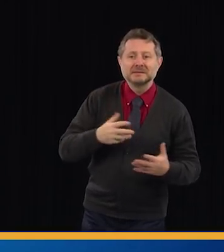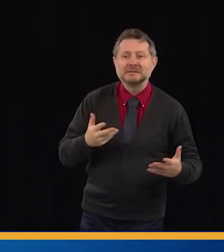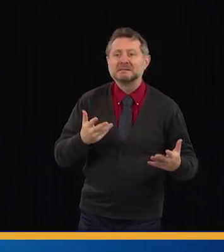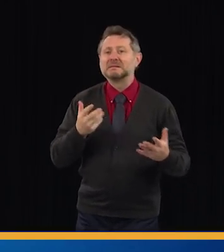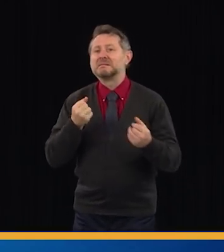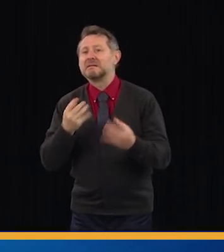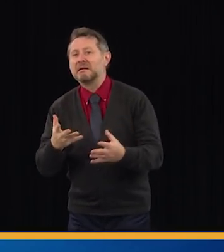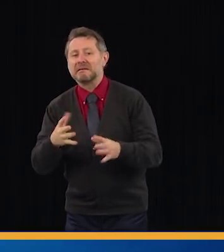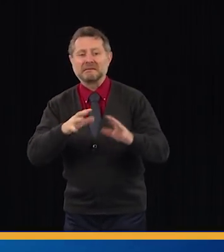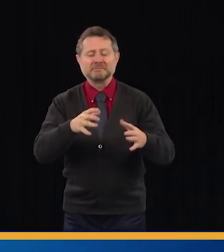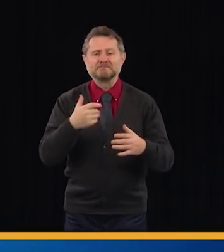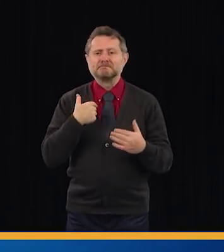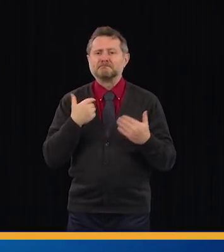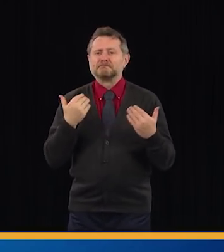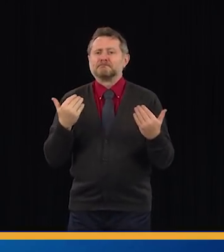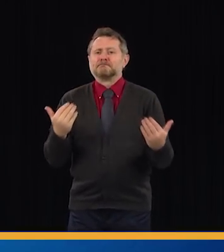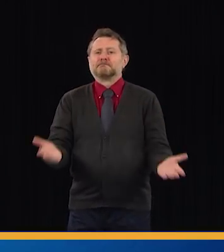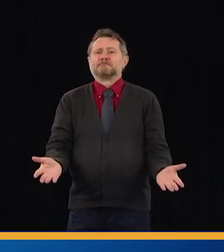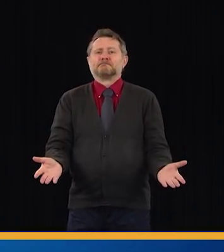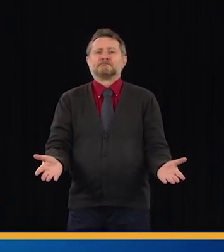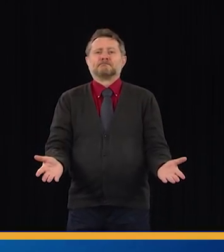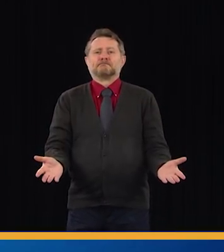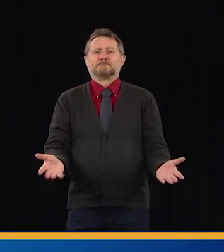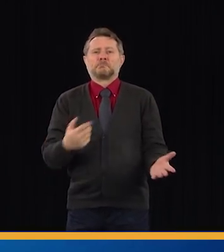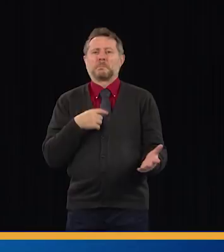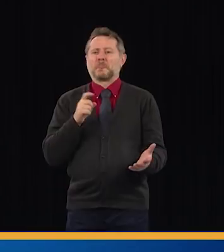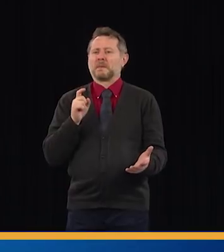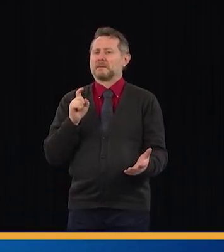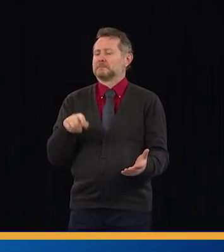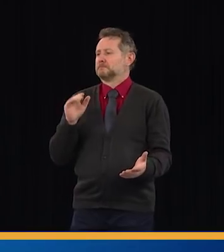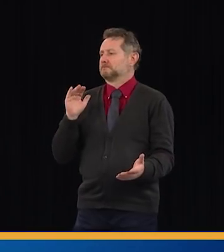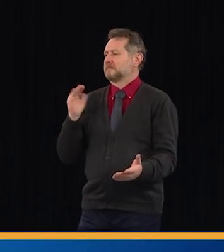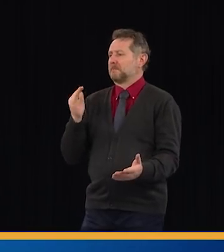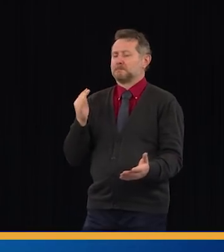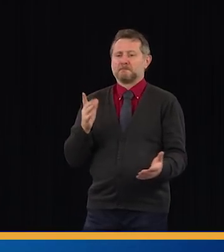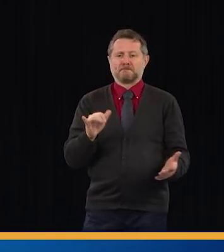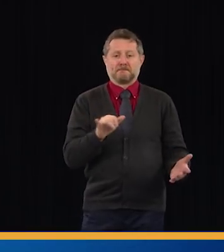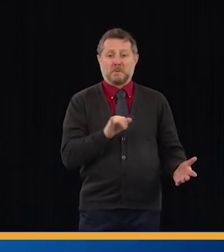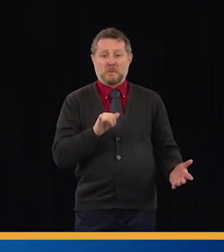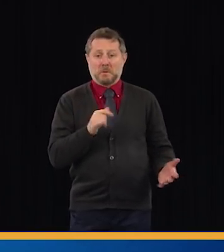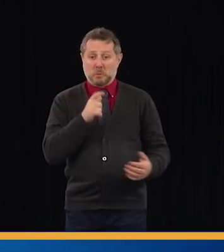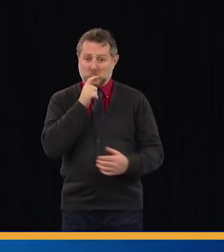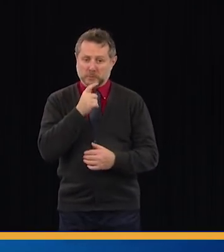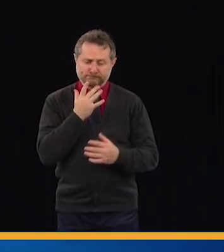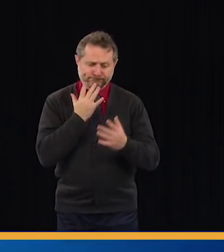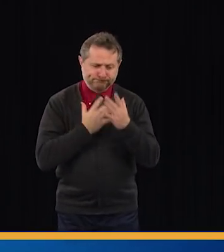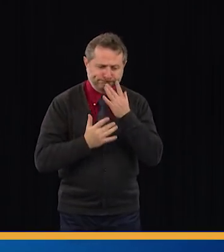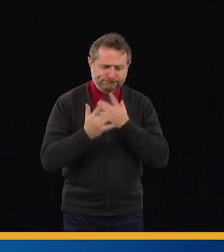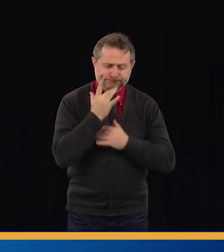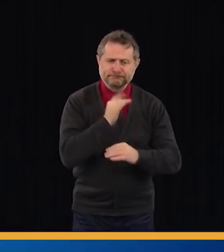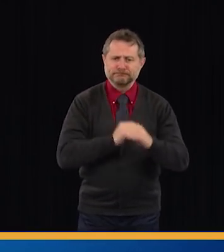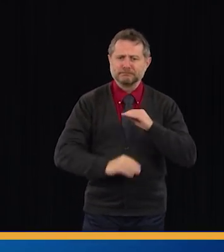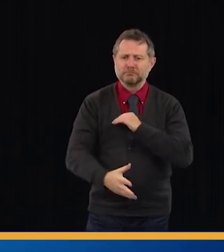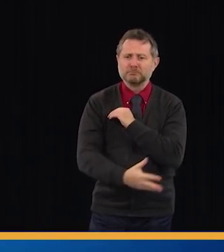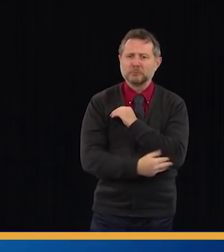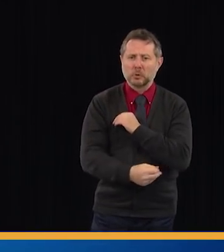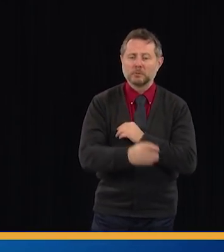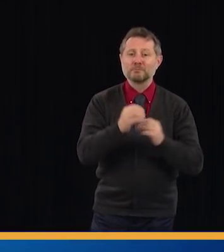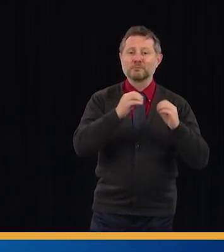seems that the poorest people pay the highest price. Why is